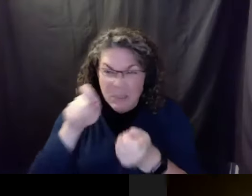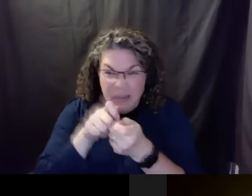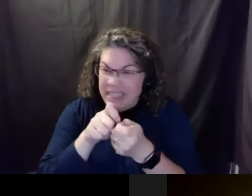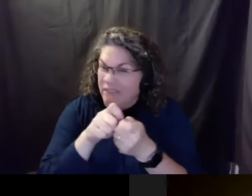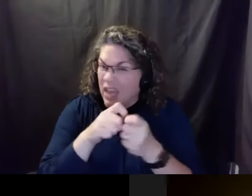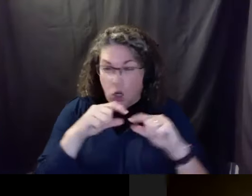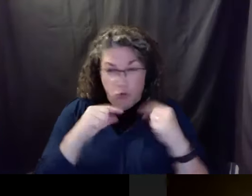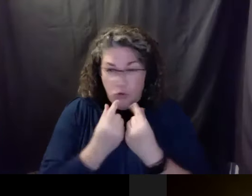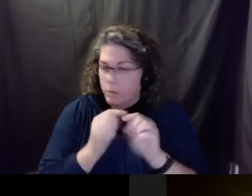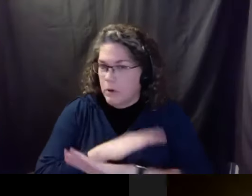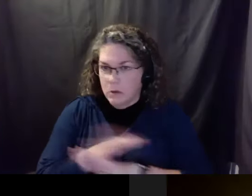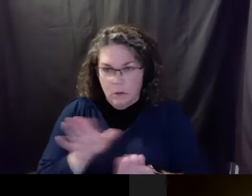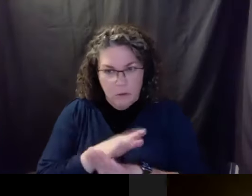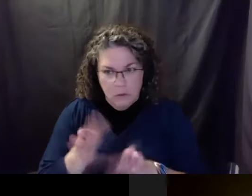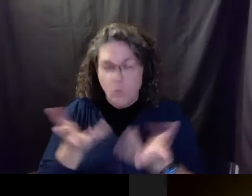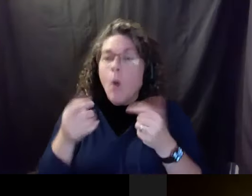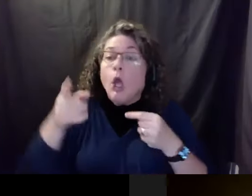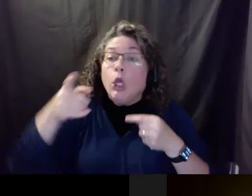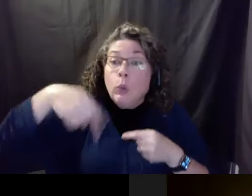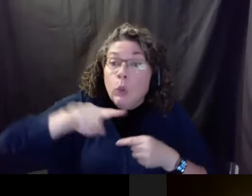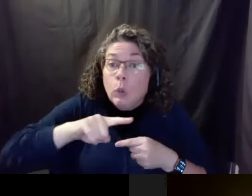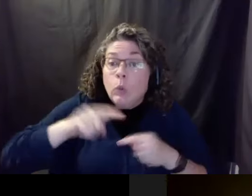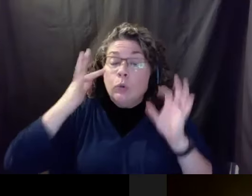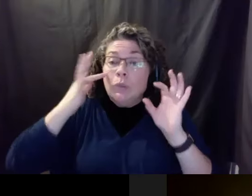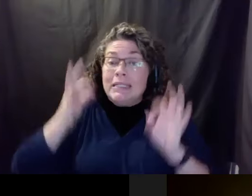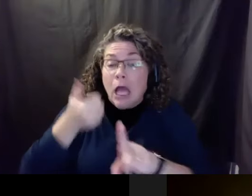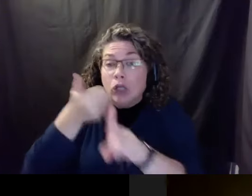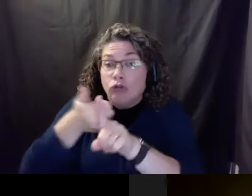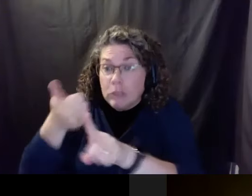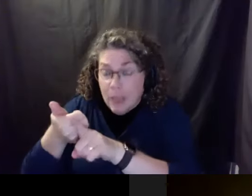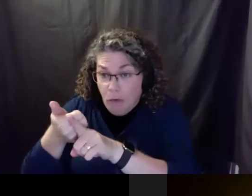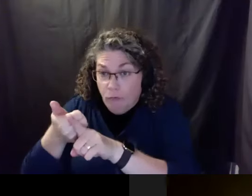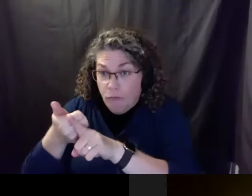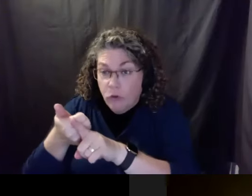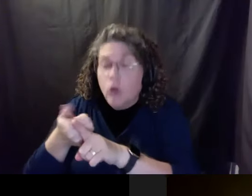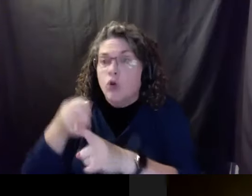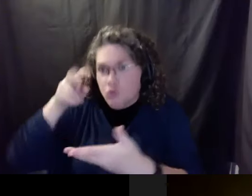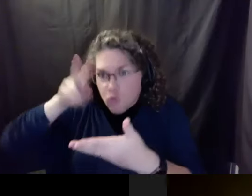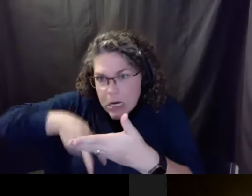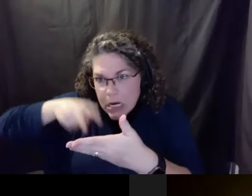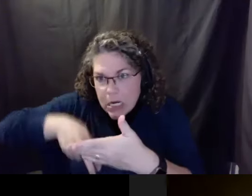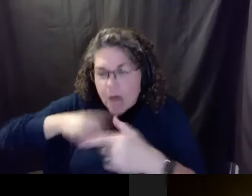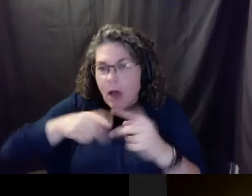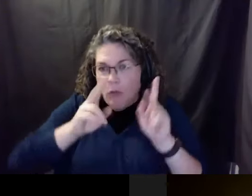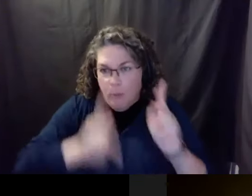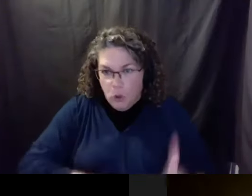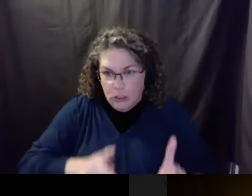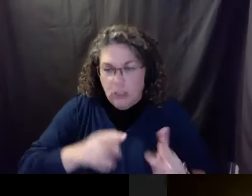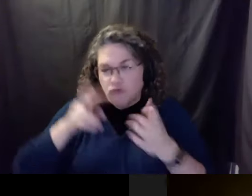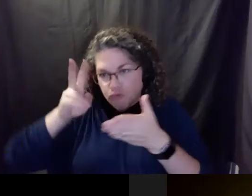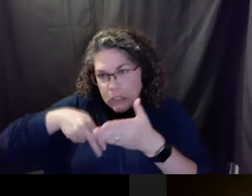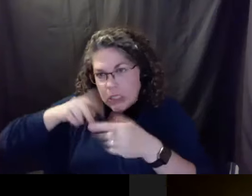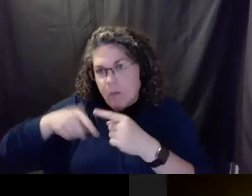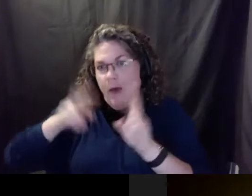decision based on what you read or find out about individuals or even about the issues.